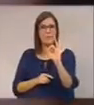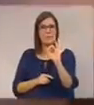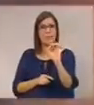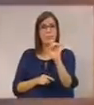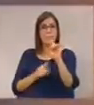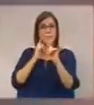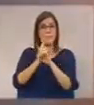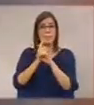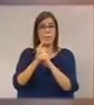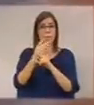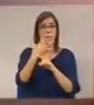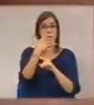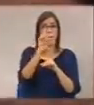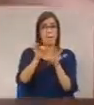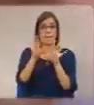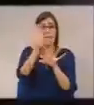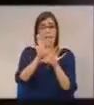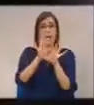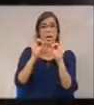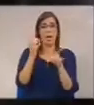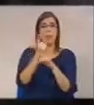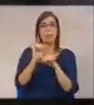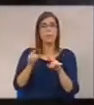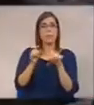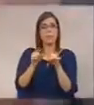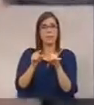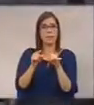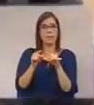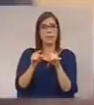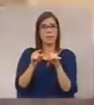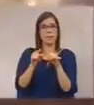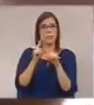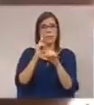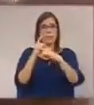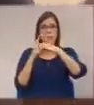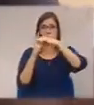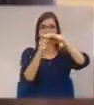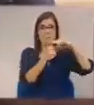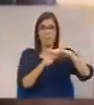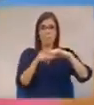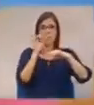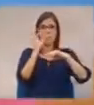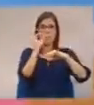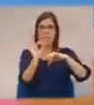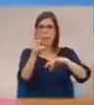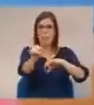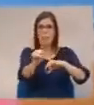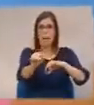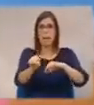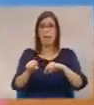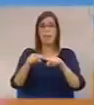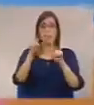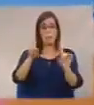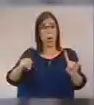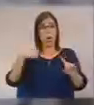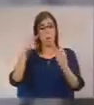keep going. Okay, shoot like 5-6 more because you have to like get this timing right. Este podia